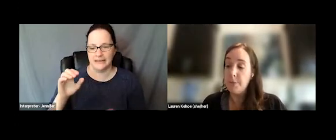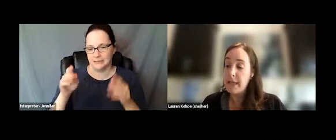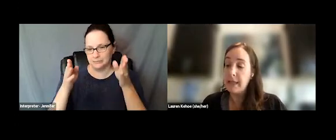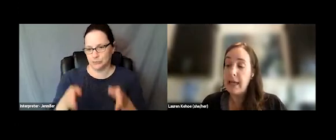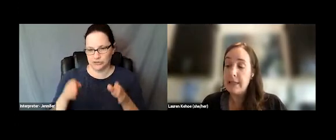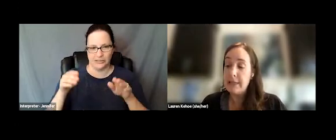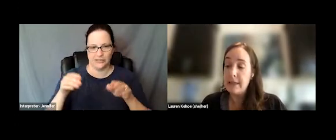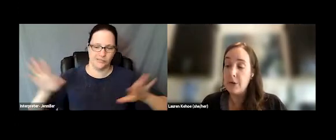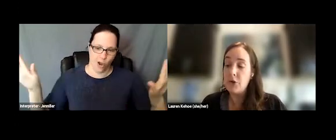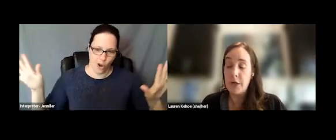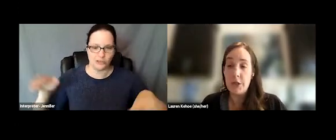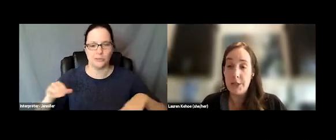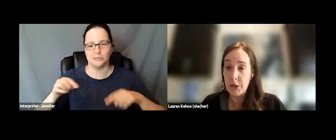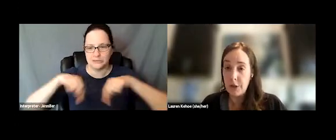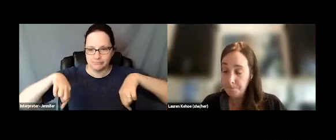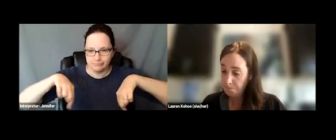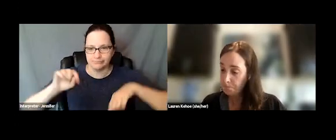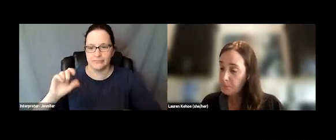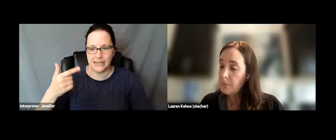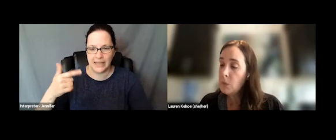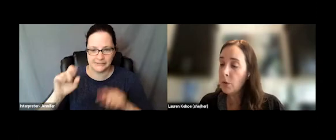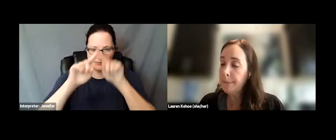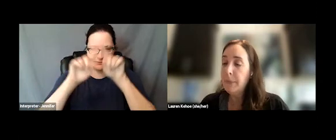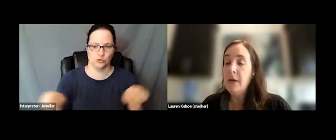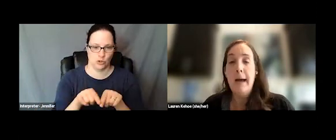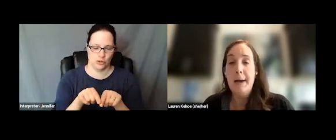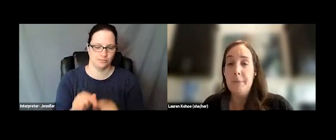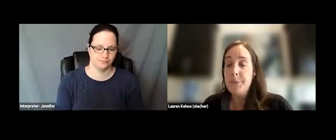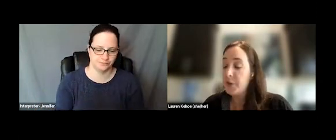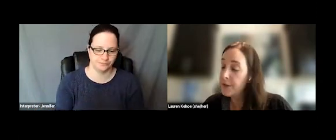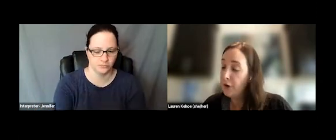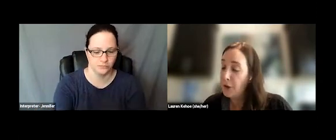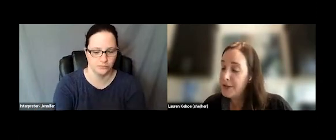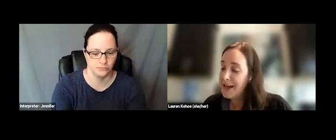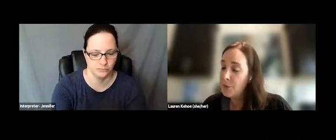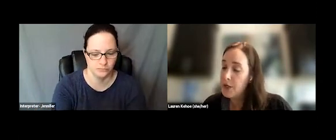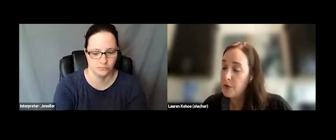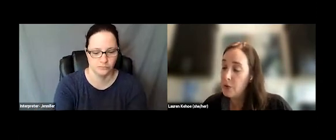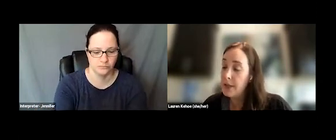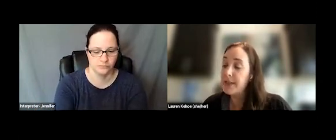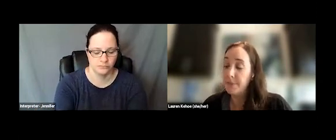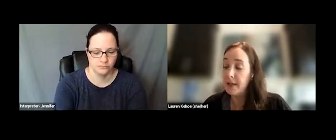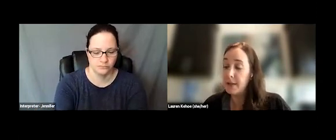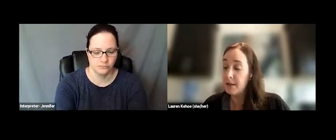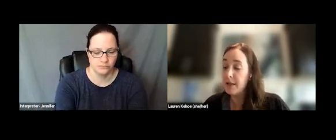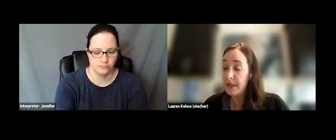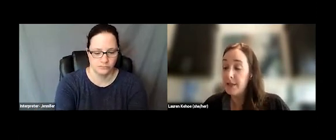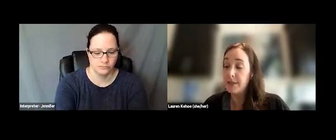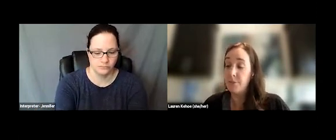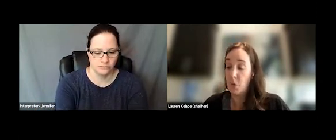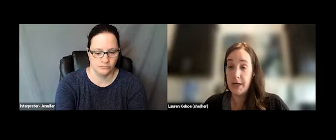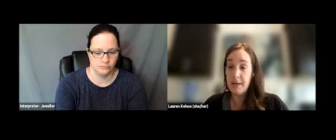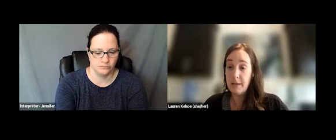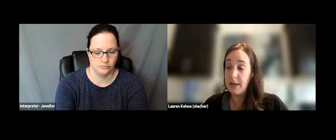with arms and legs outstretched in a circle. Okay. First and foremost, NYU is committed